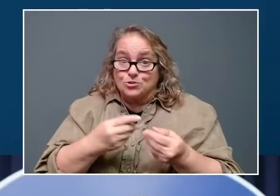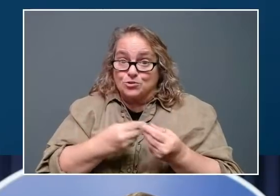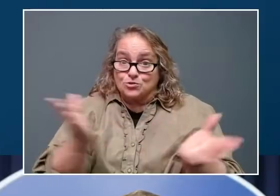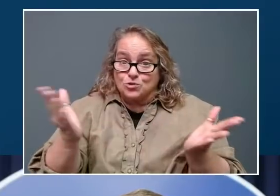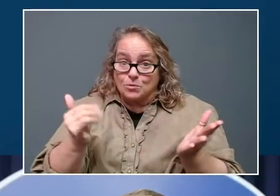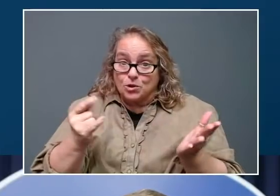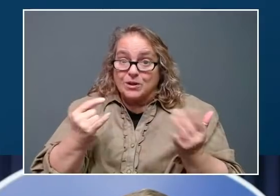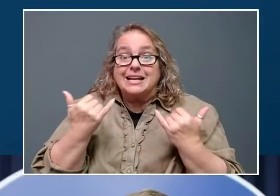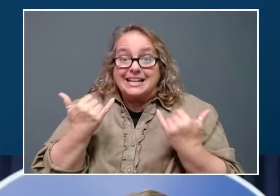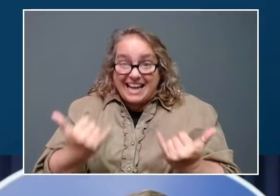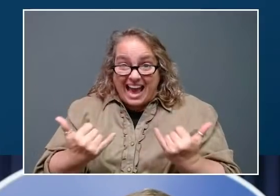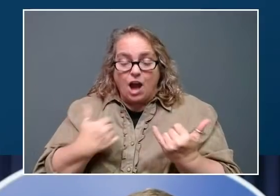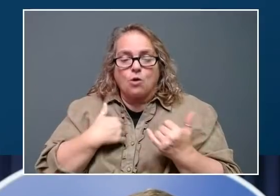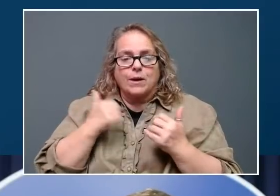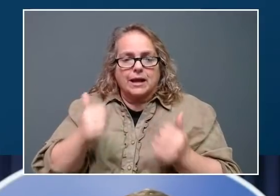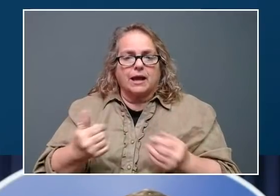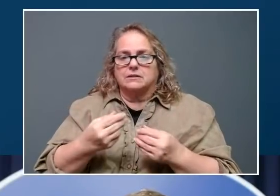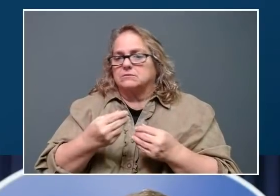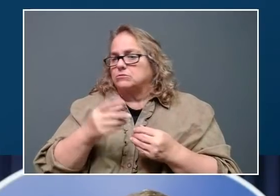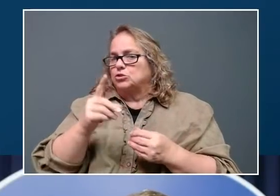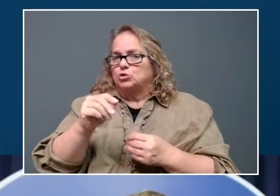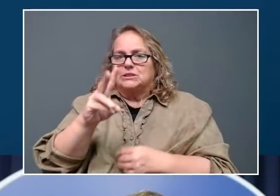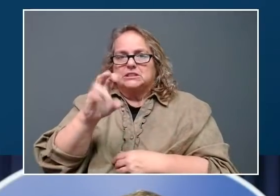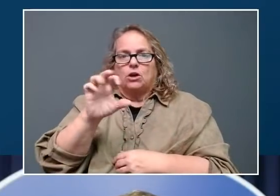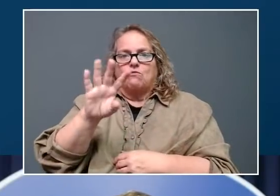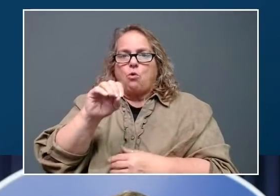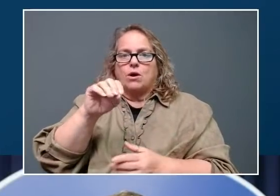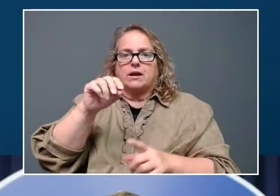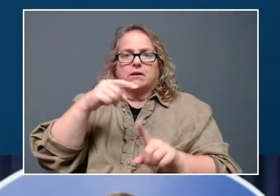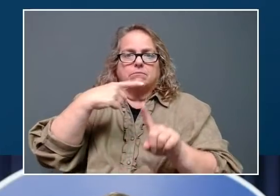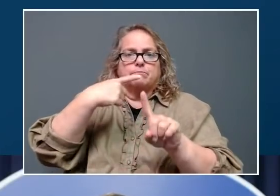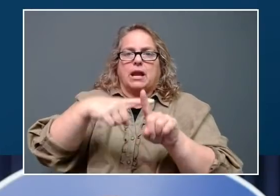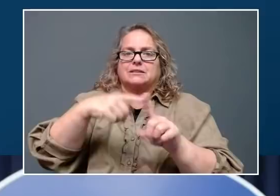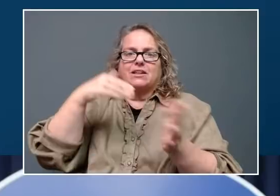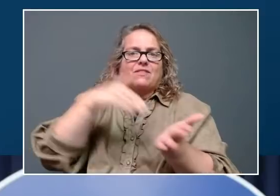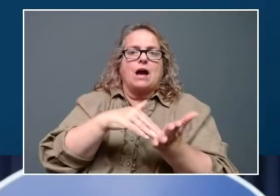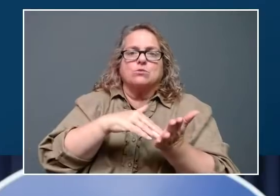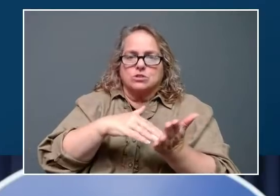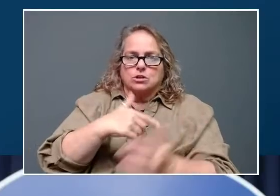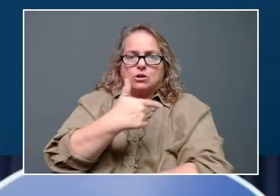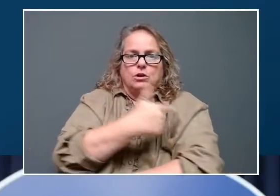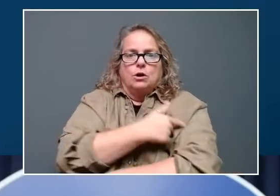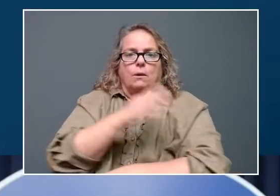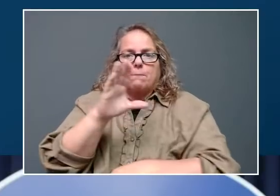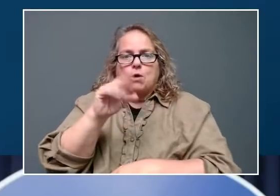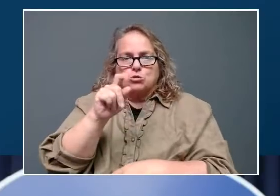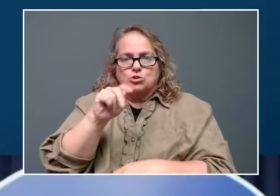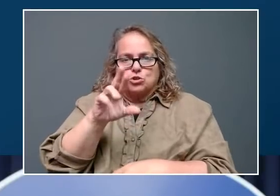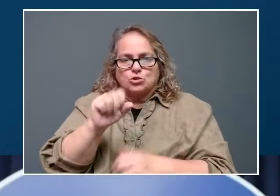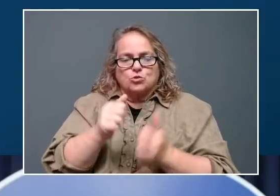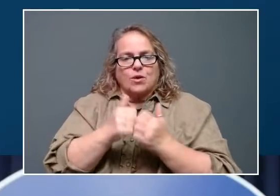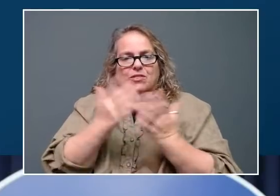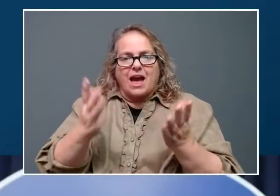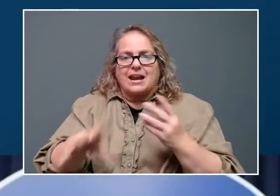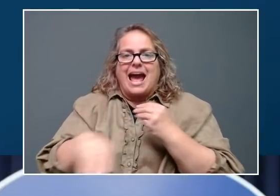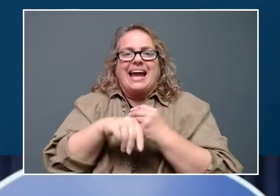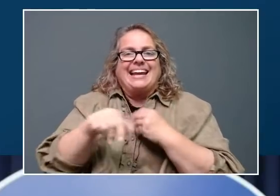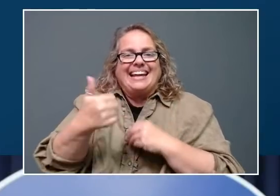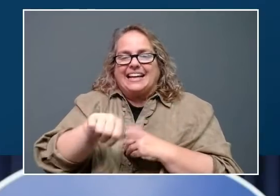can do 640,000+ boosters without adding another provider. So as we go